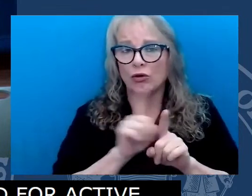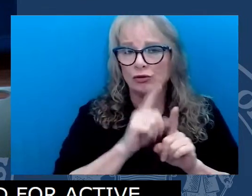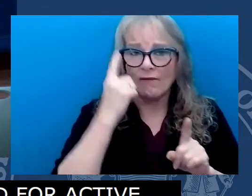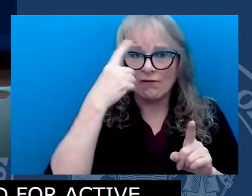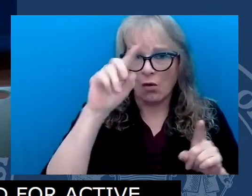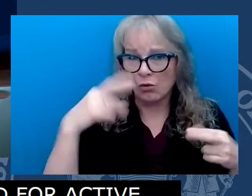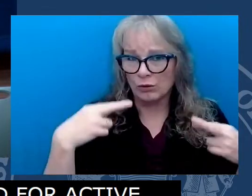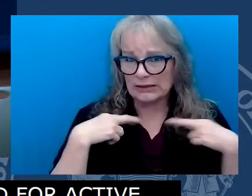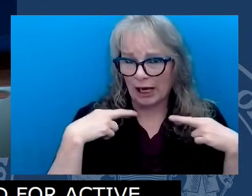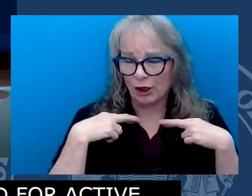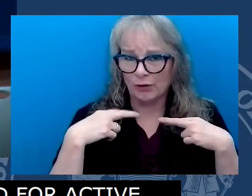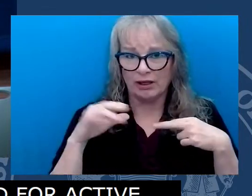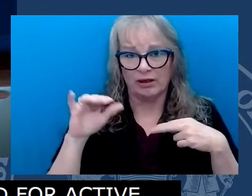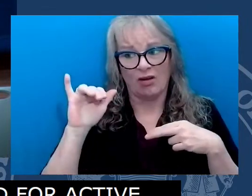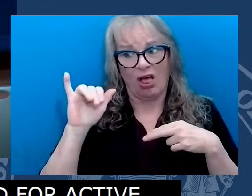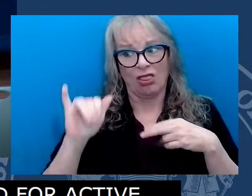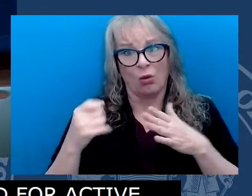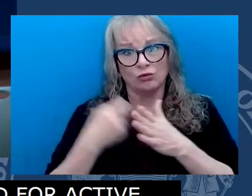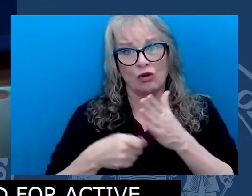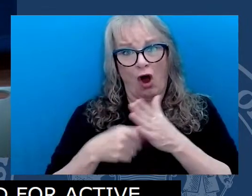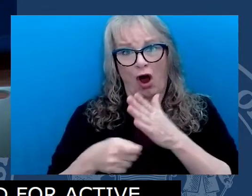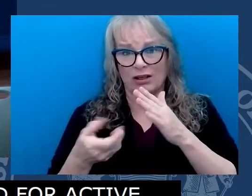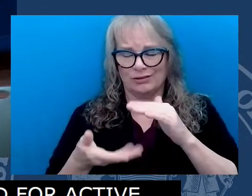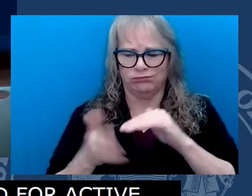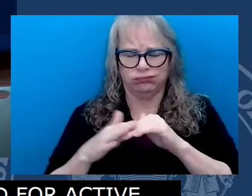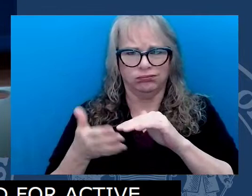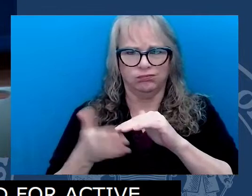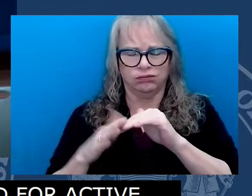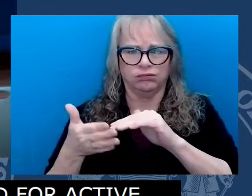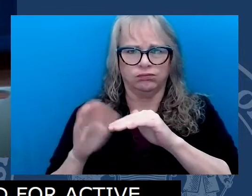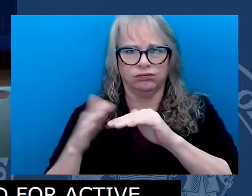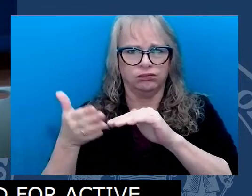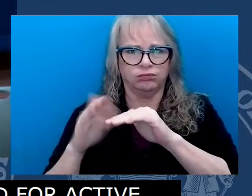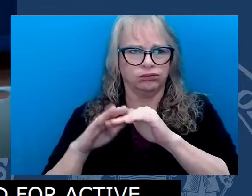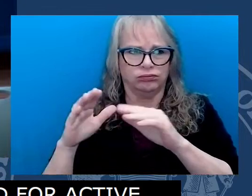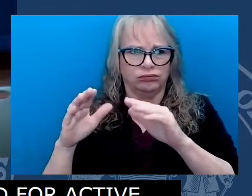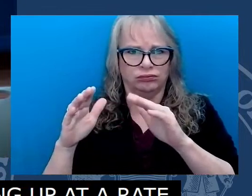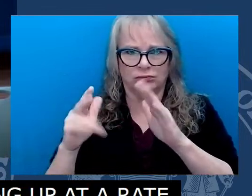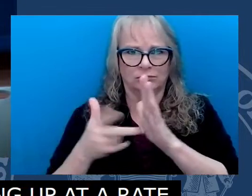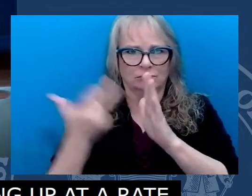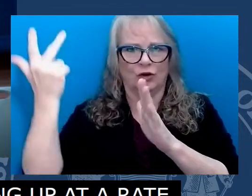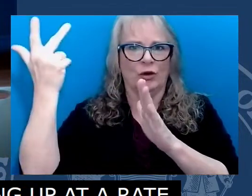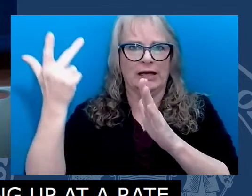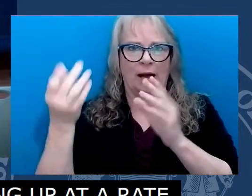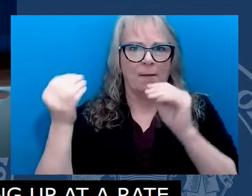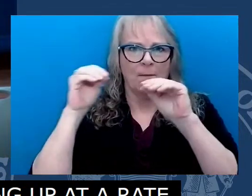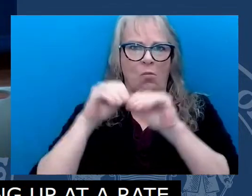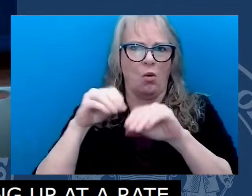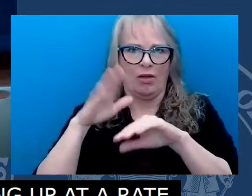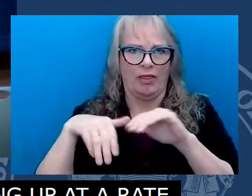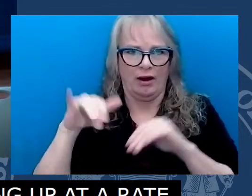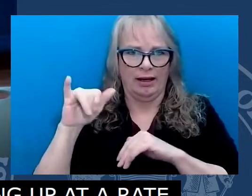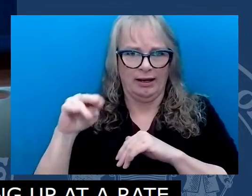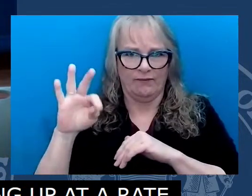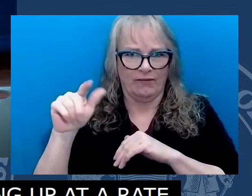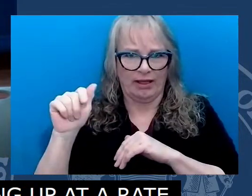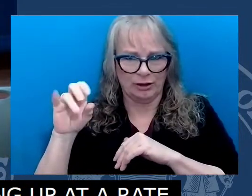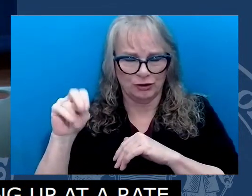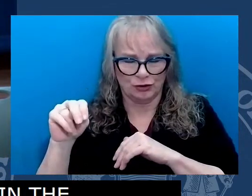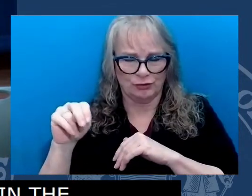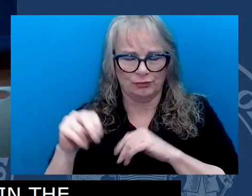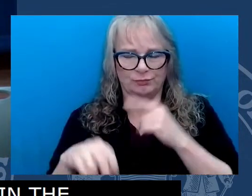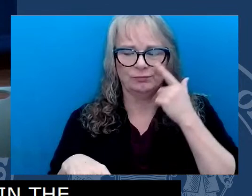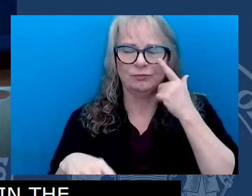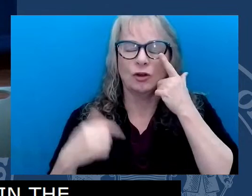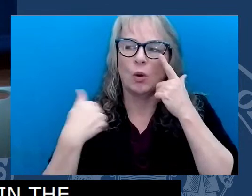up at a rate 2 or 3 times the rate of inflation, the growth in the economy. So we have to find ways,